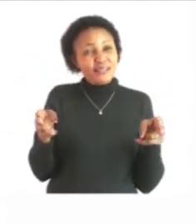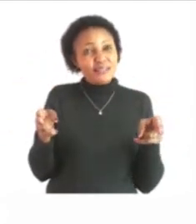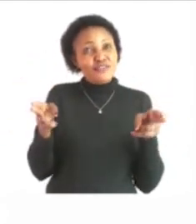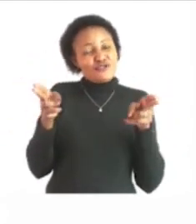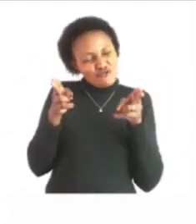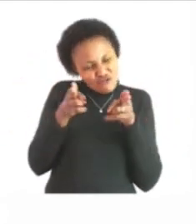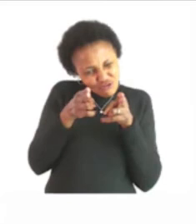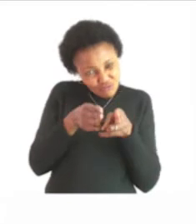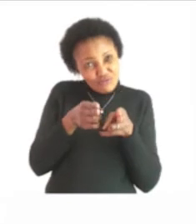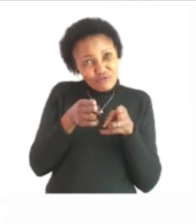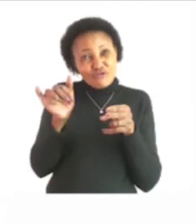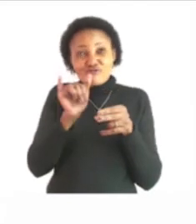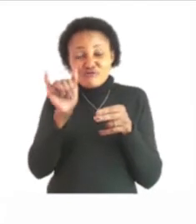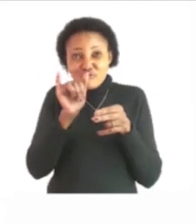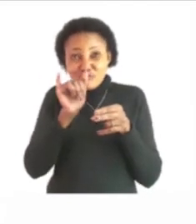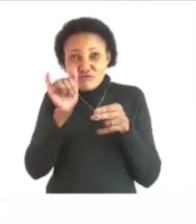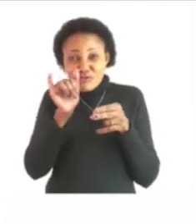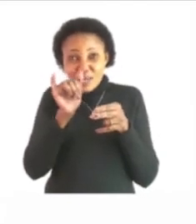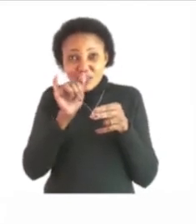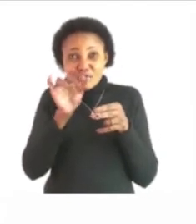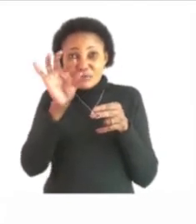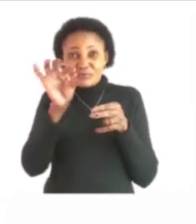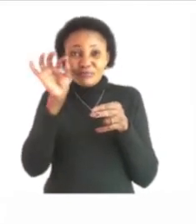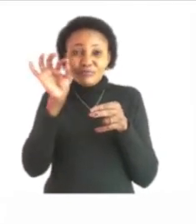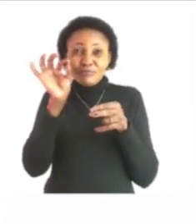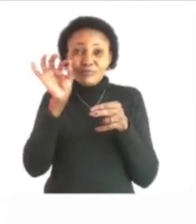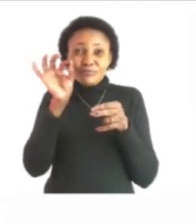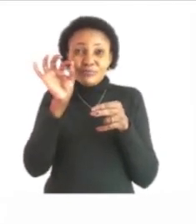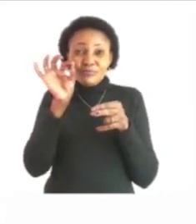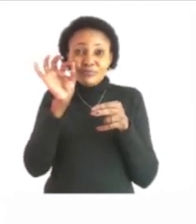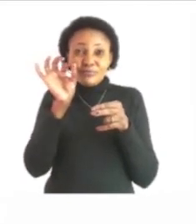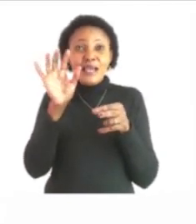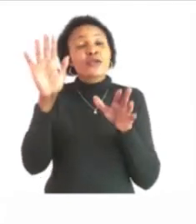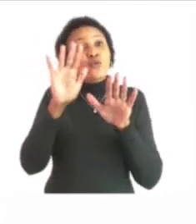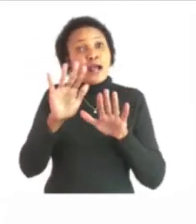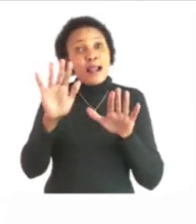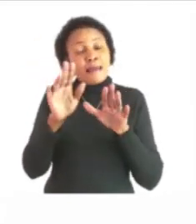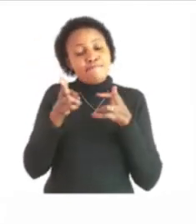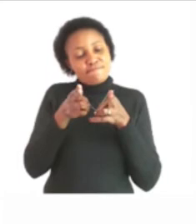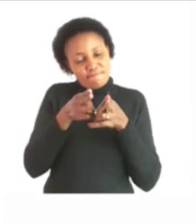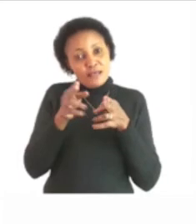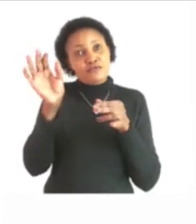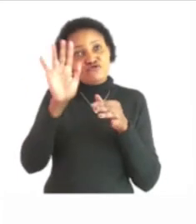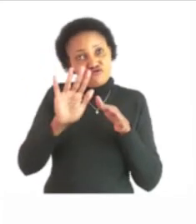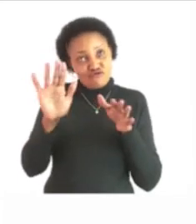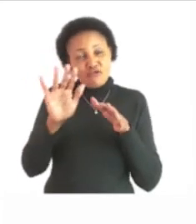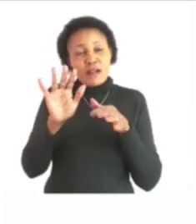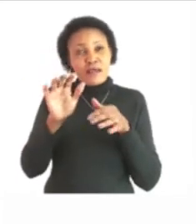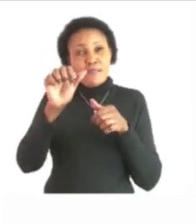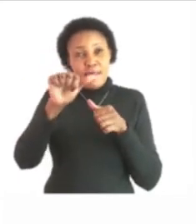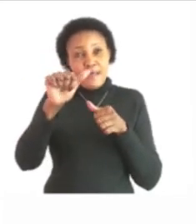shortest one. Choose the shortest one and you color that one. The rest of the